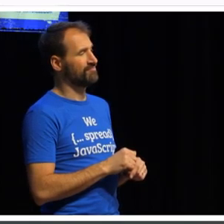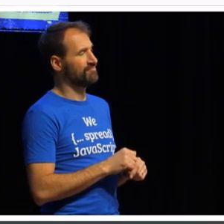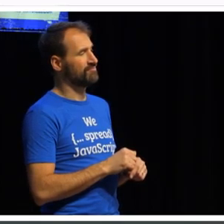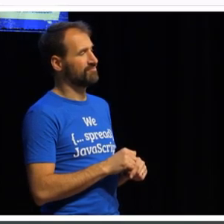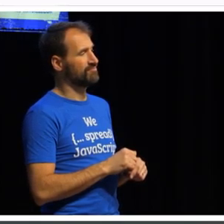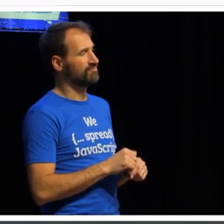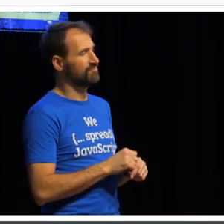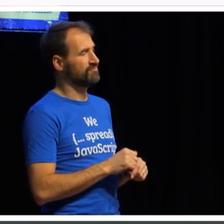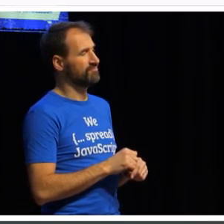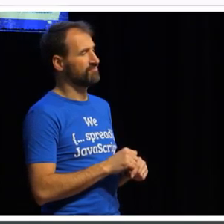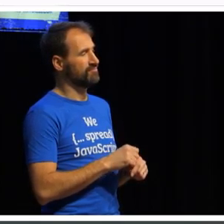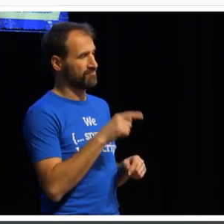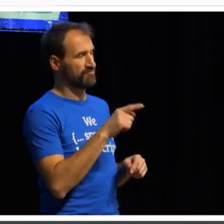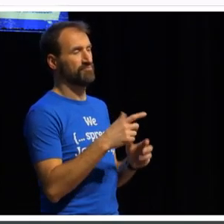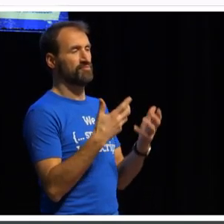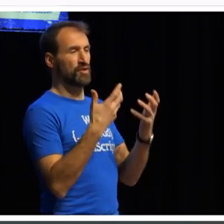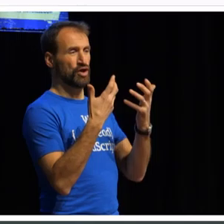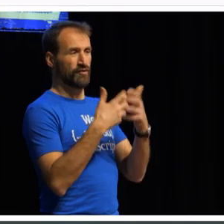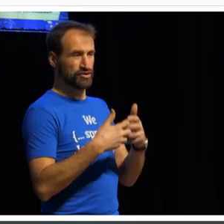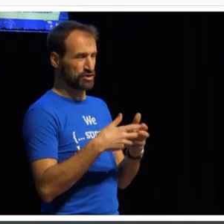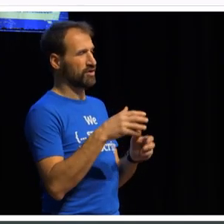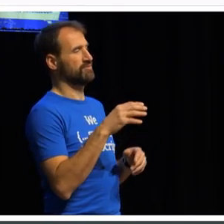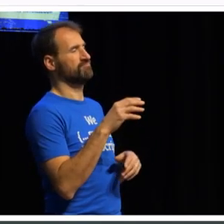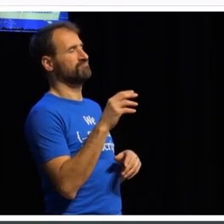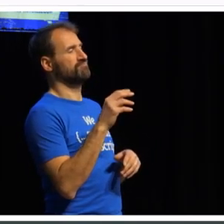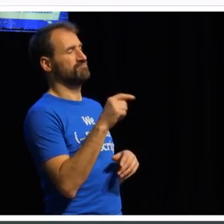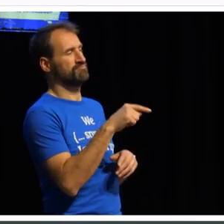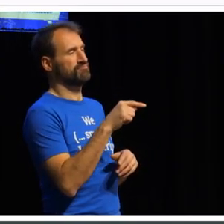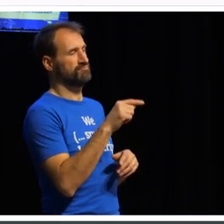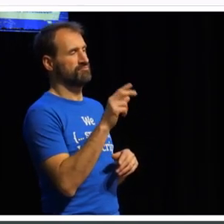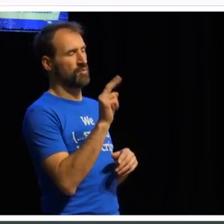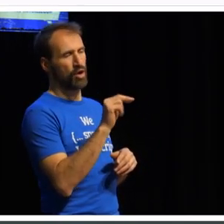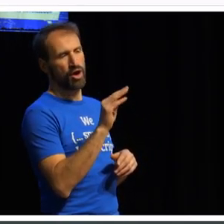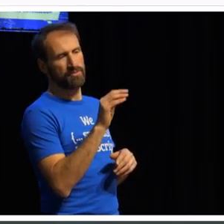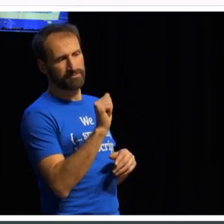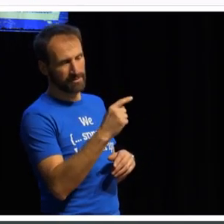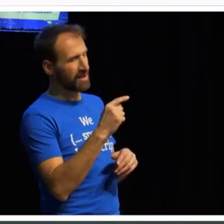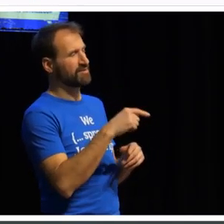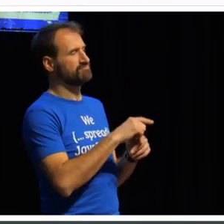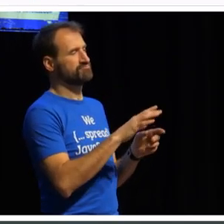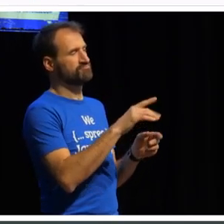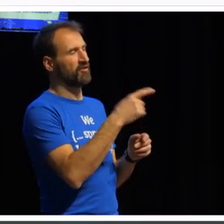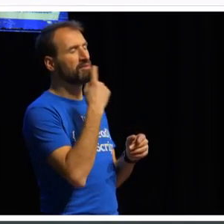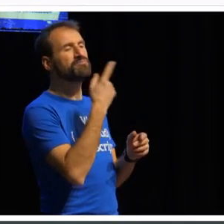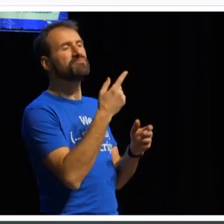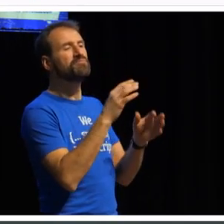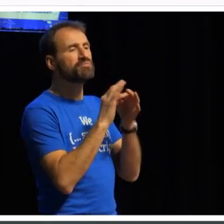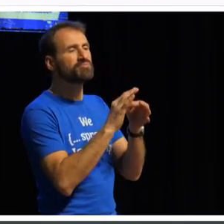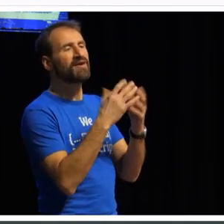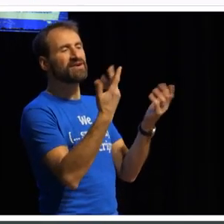So this is a function that it will get called with just a simple object containing x, y, and z.